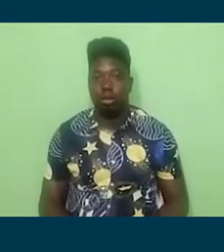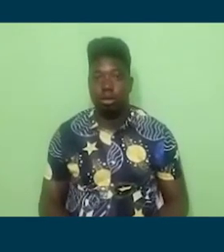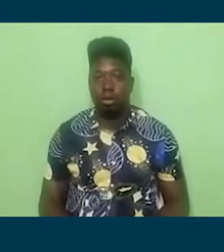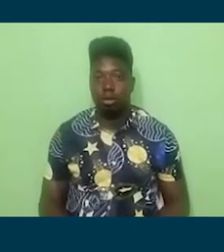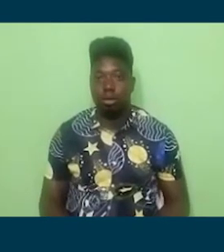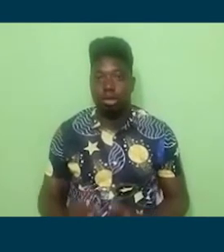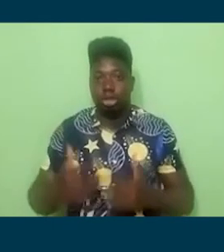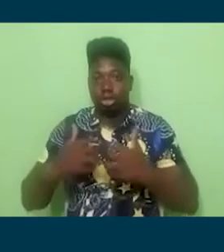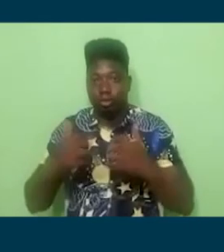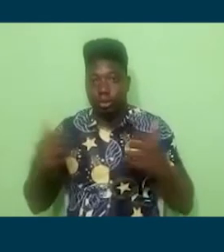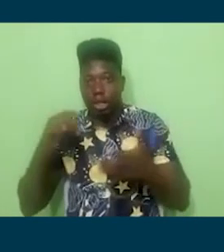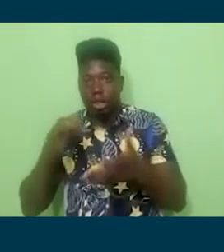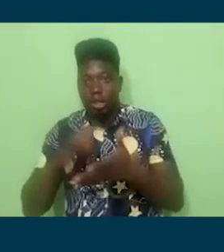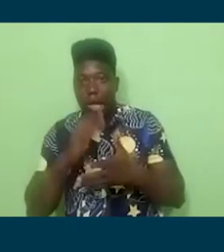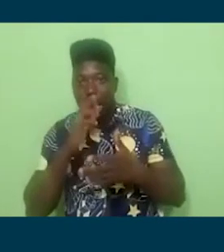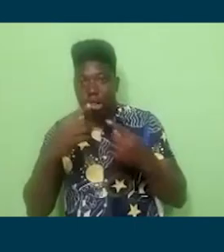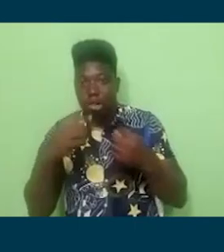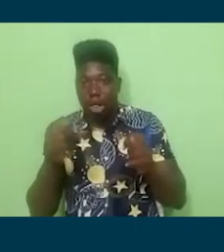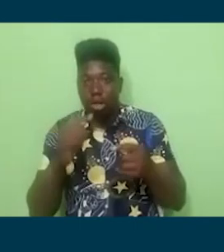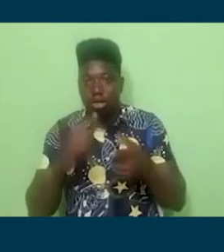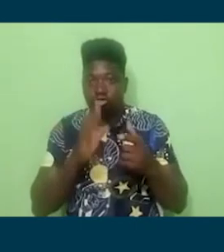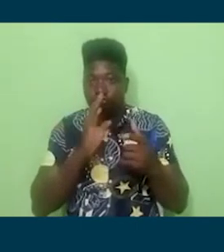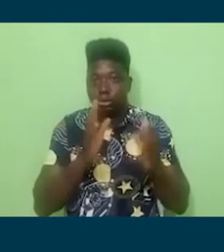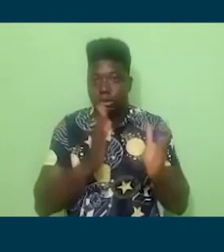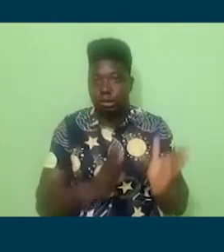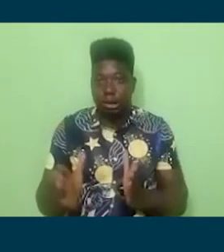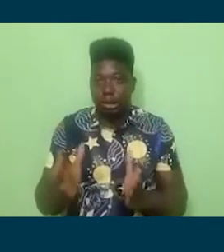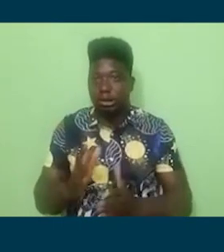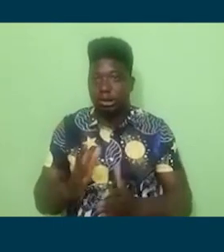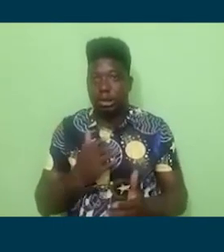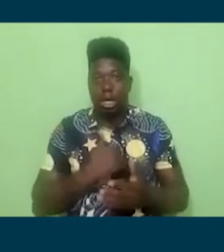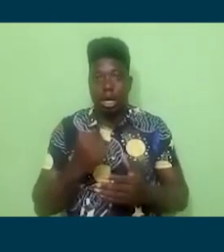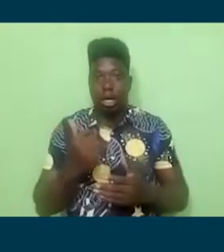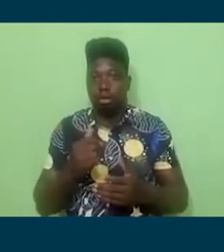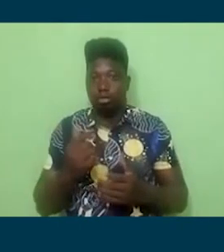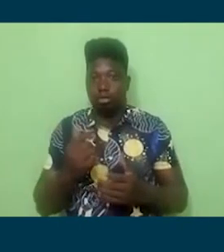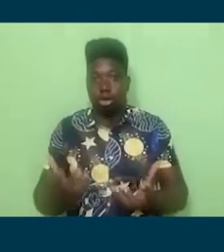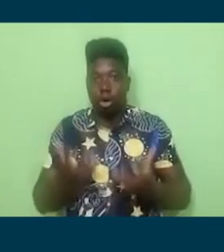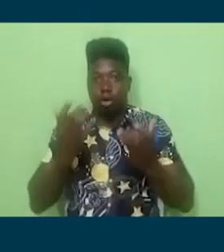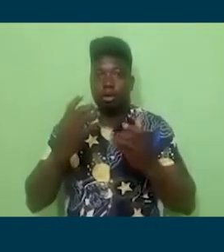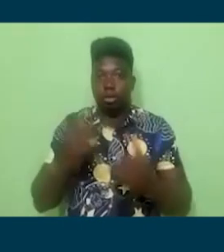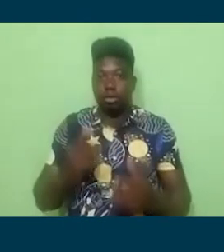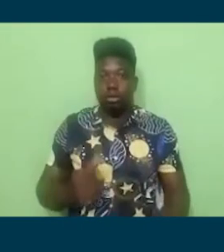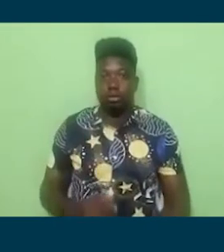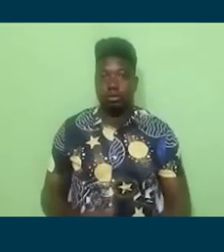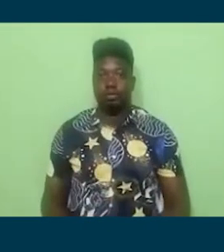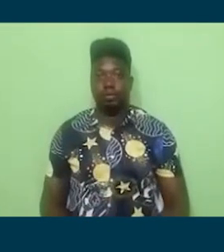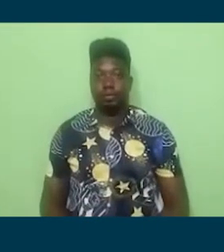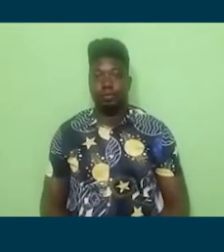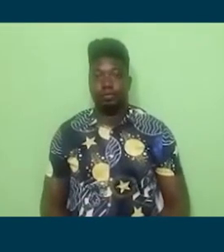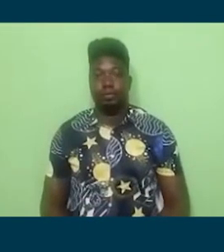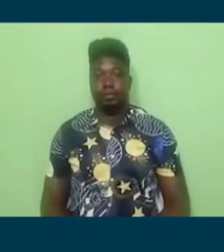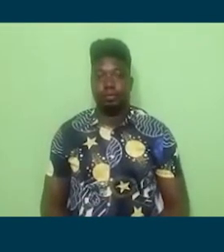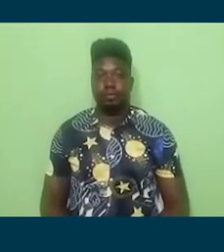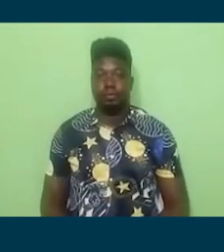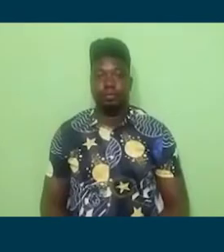spaces that are trying to be intentional in their commitment to community building and spaces that are transactional.